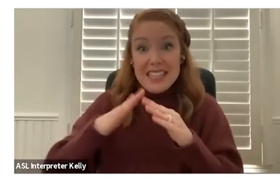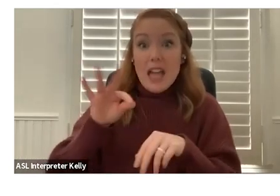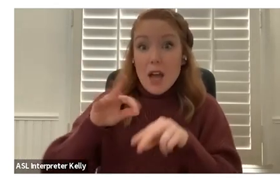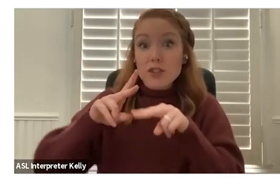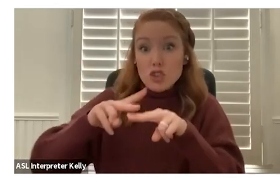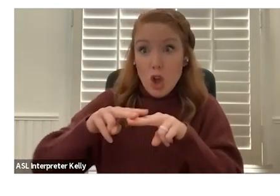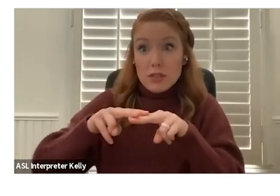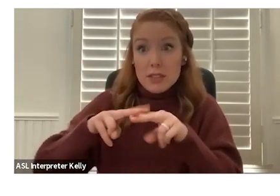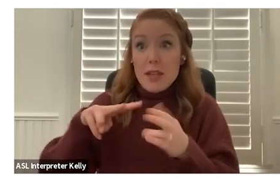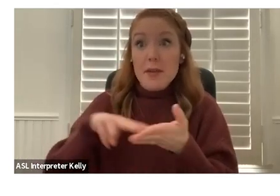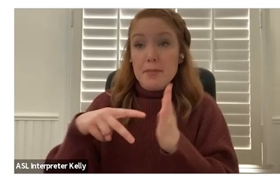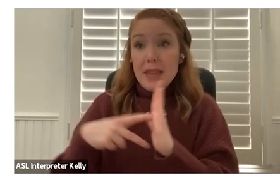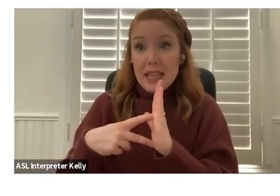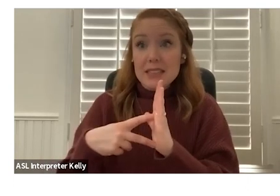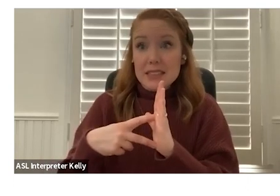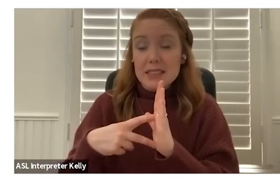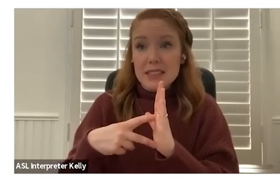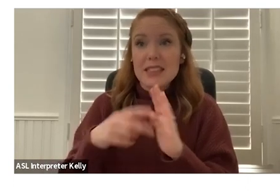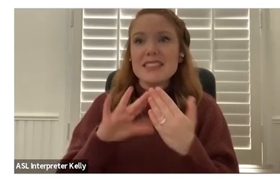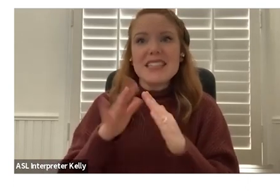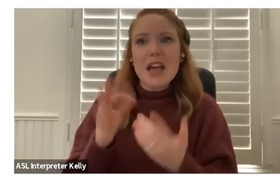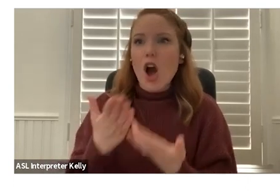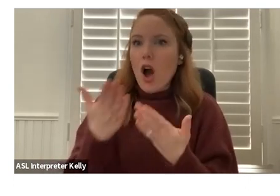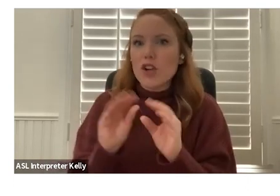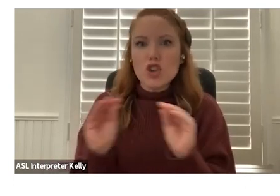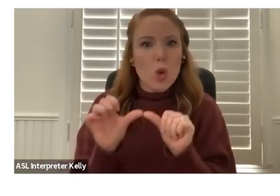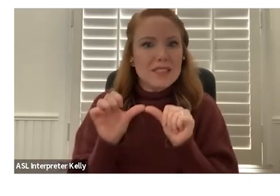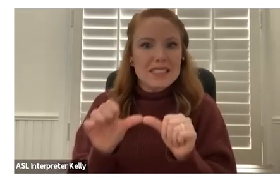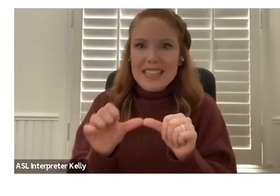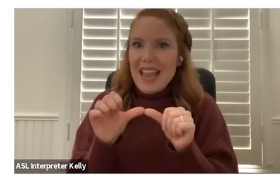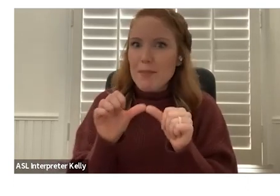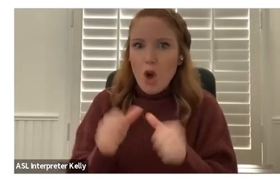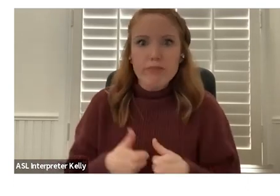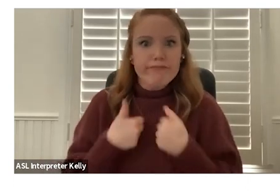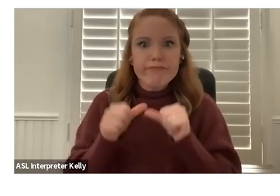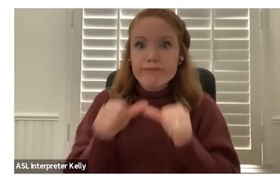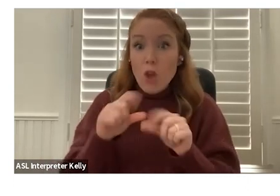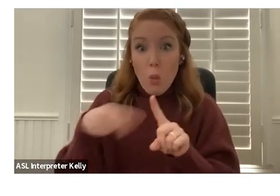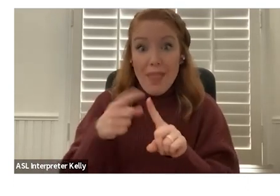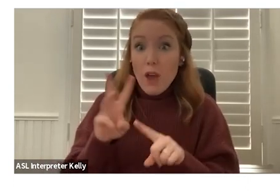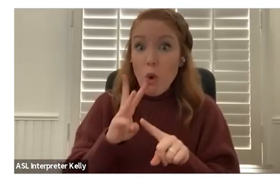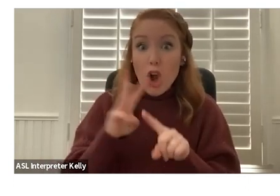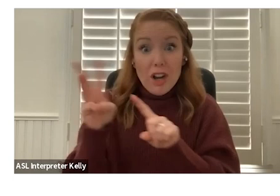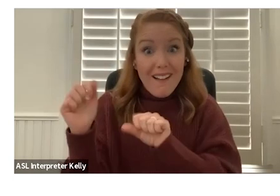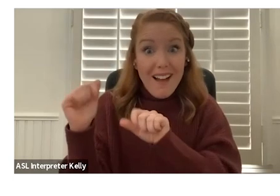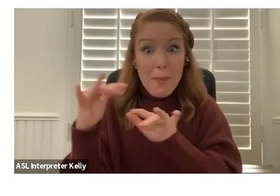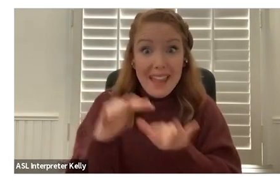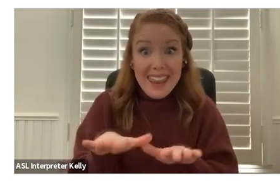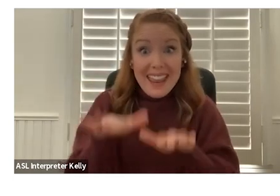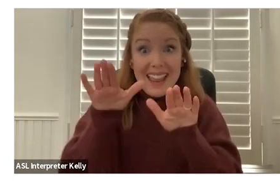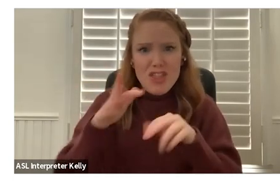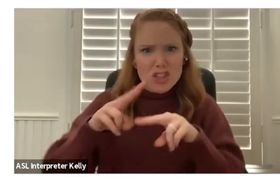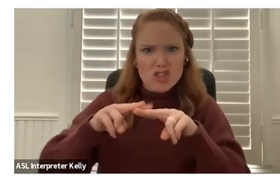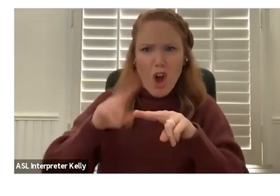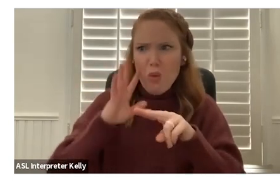that are inhuman. With no means of livelihood, they won't survive. So in this way, he was half Bedouin, a Bedouin